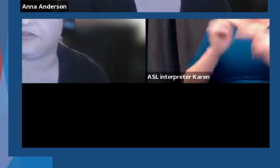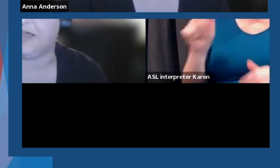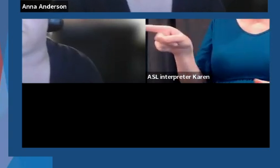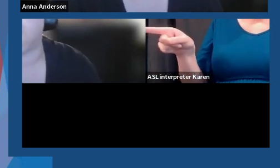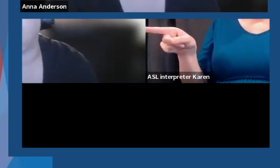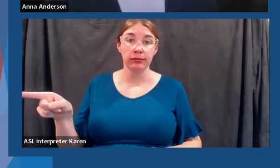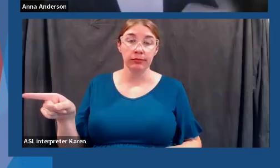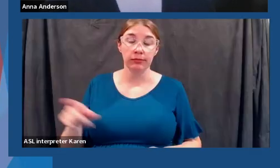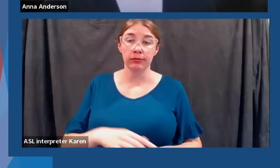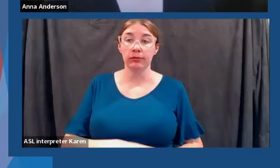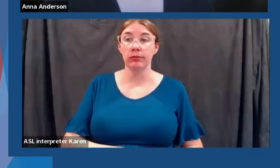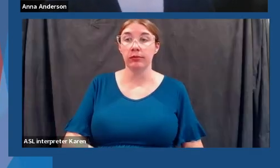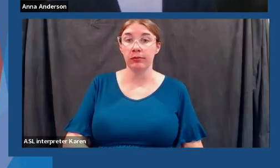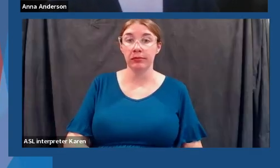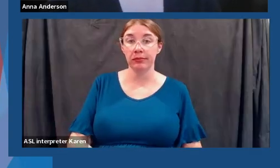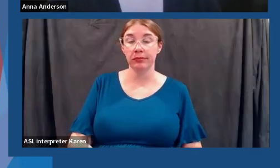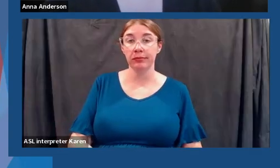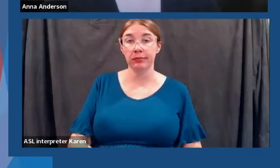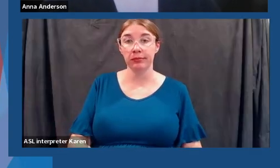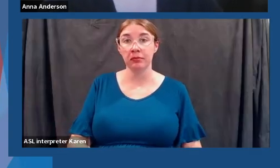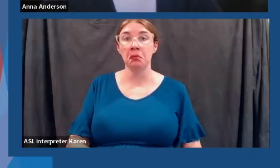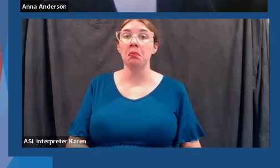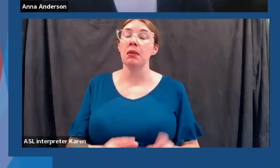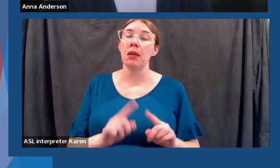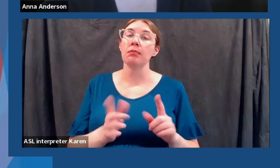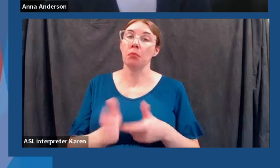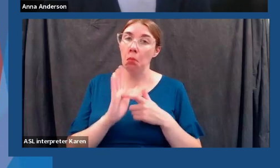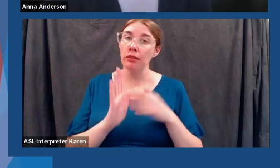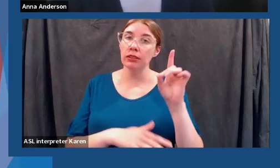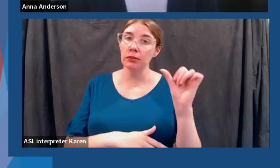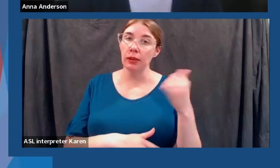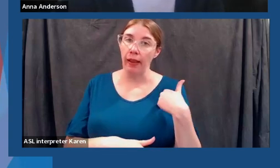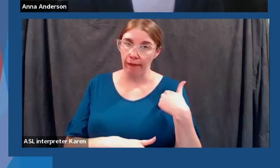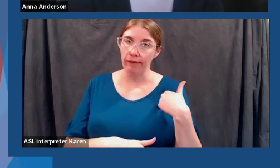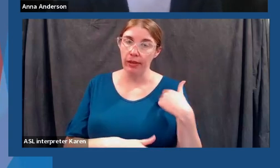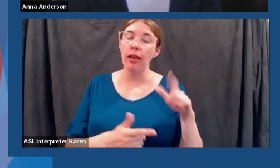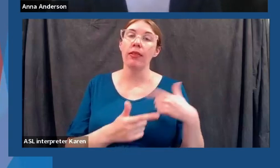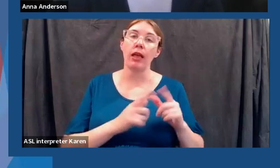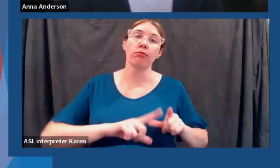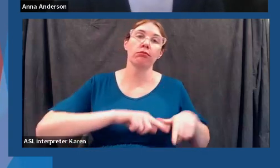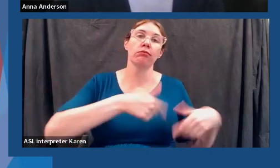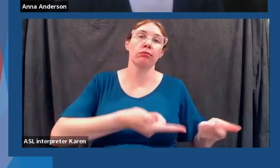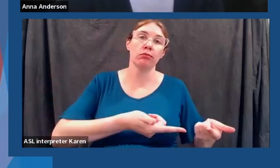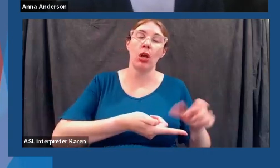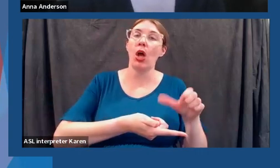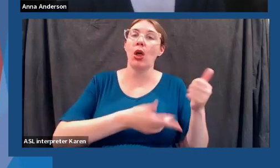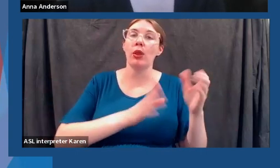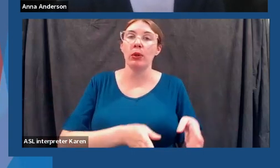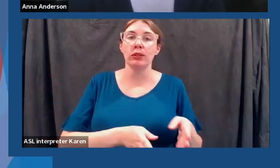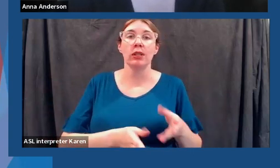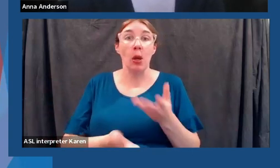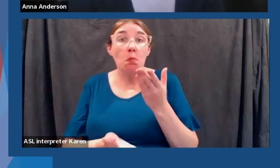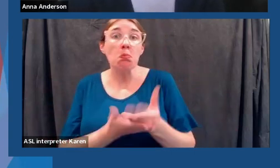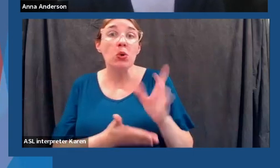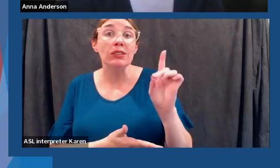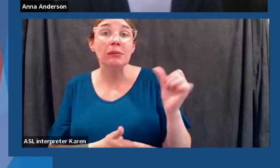you just have to have a disability and somebody can do that for you. And you don't have to prove you have a disability or anything